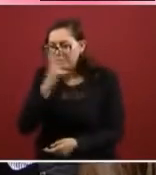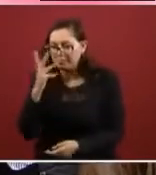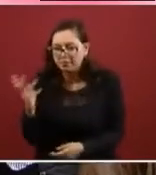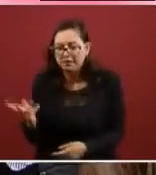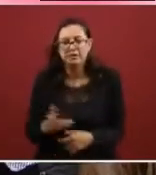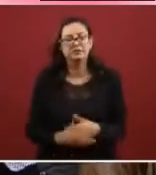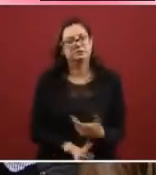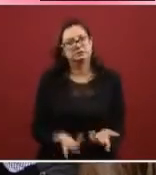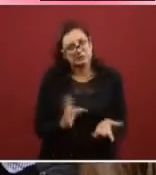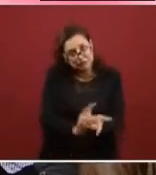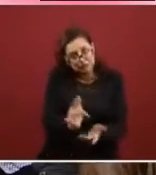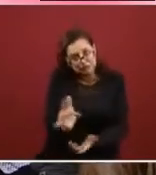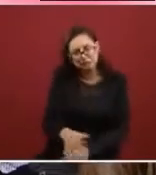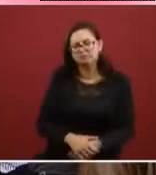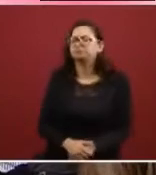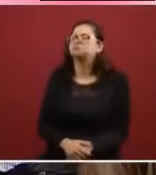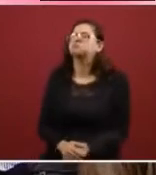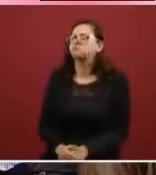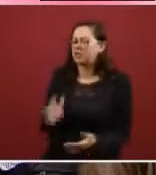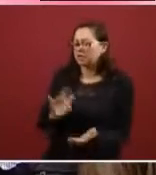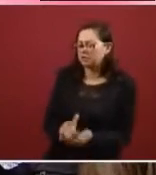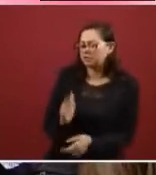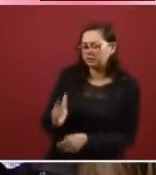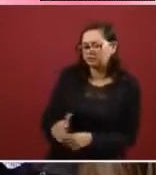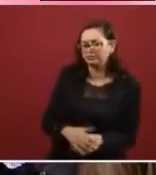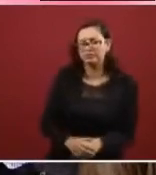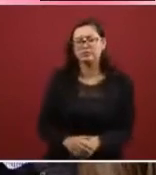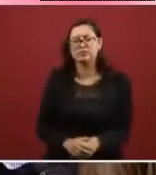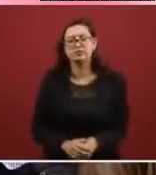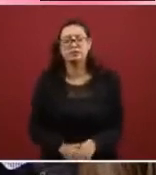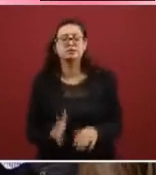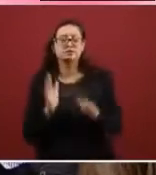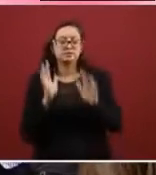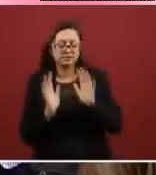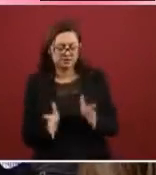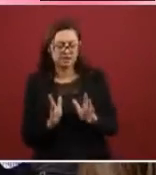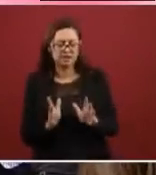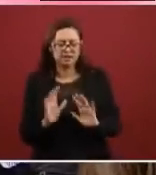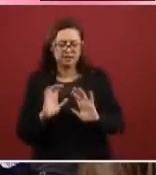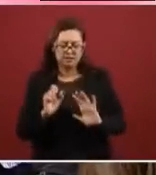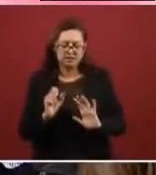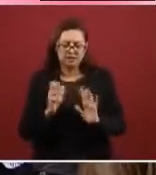a ti. Bueno, hemos ahorrado 370 millones de pesos. We've saved